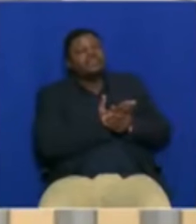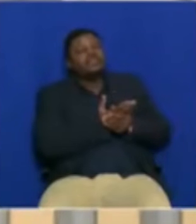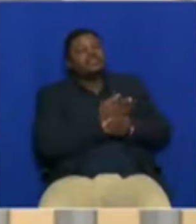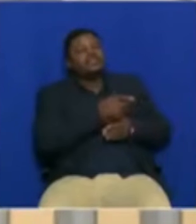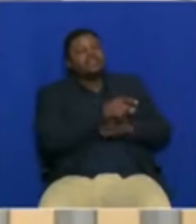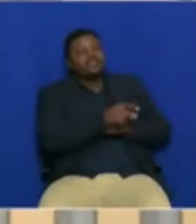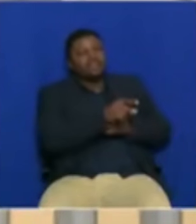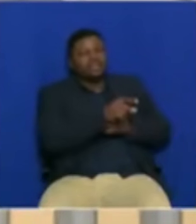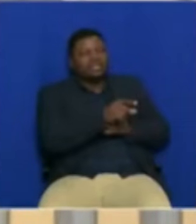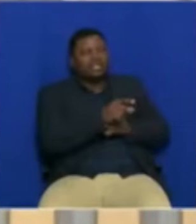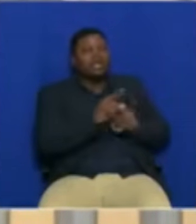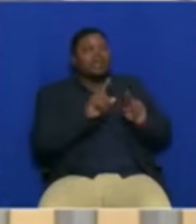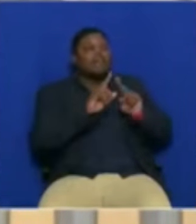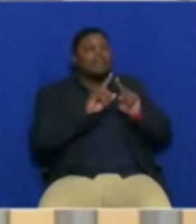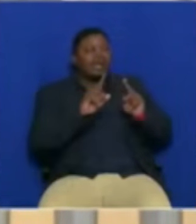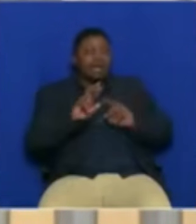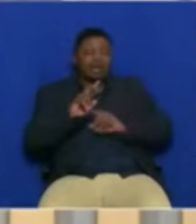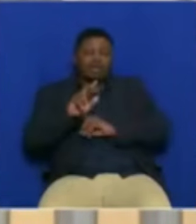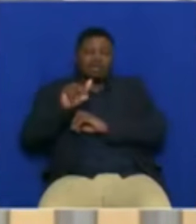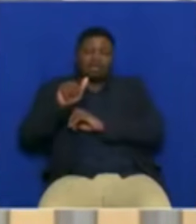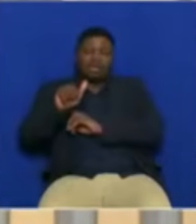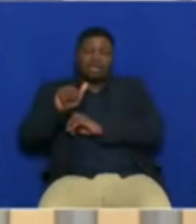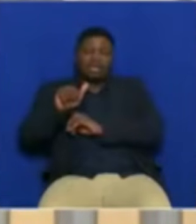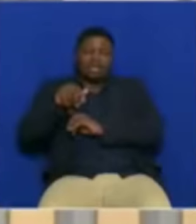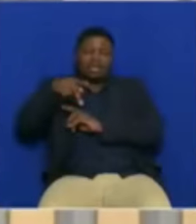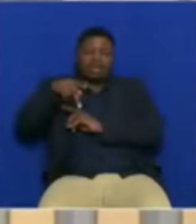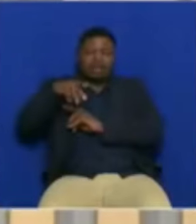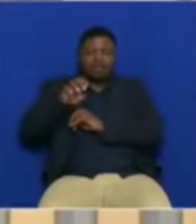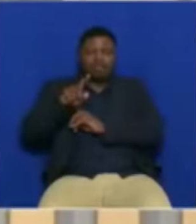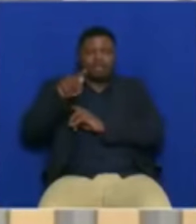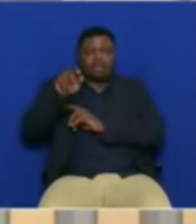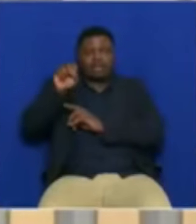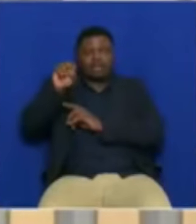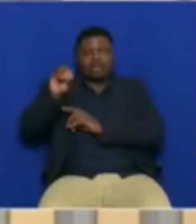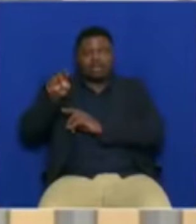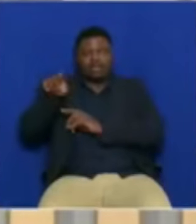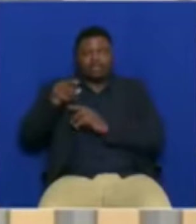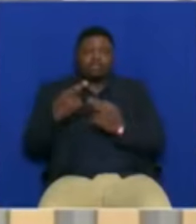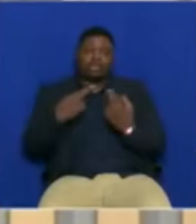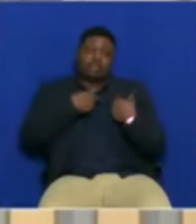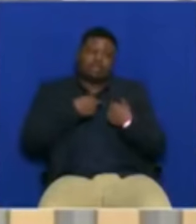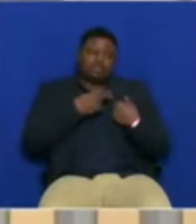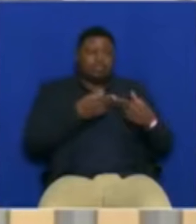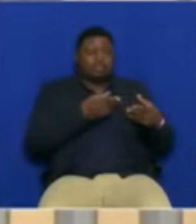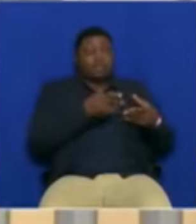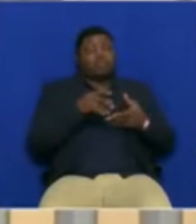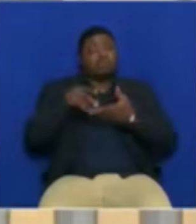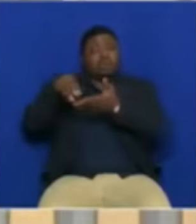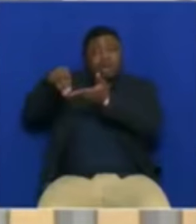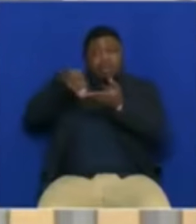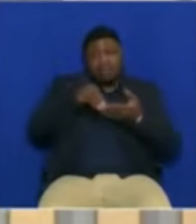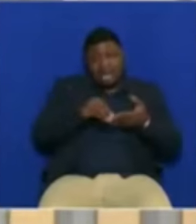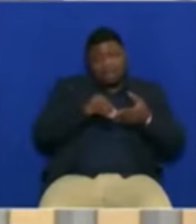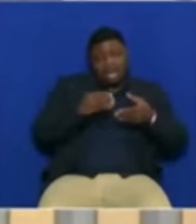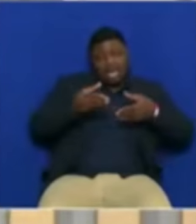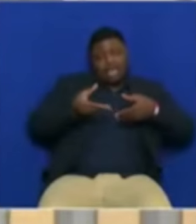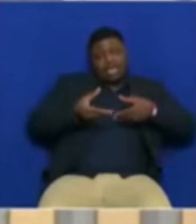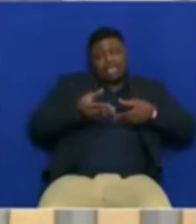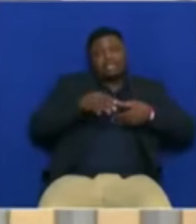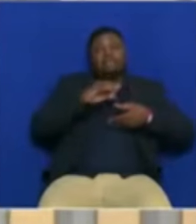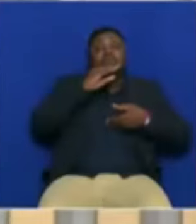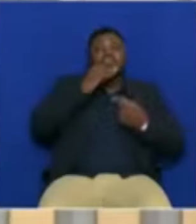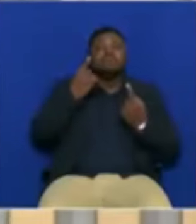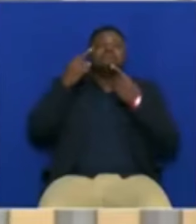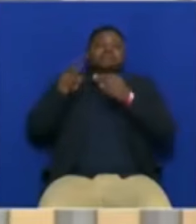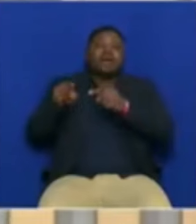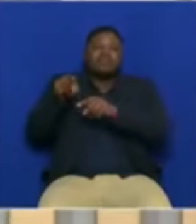Rapetsu, who went to fetch the dockets, must have went on that same day, which means that the briefing would have taken place on that particular day